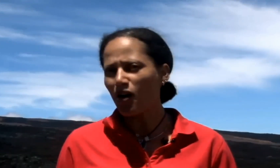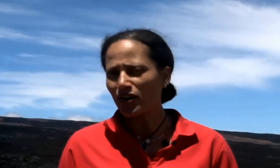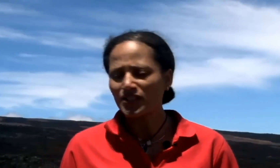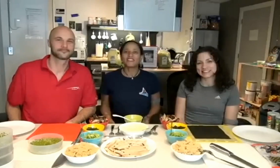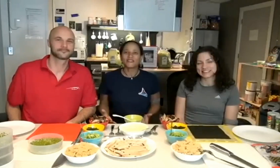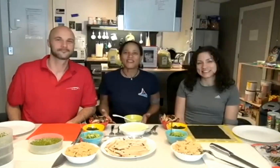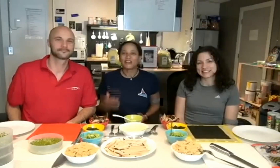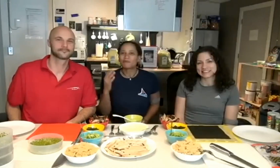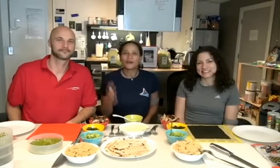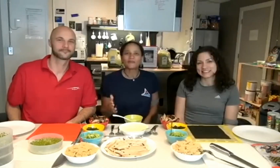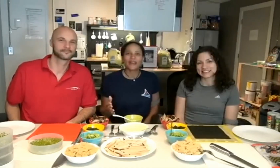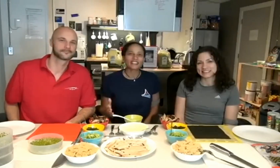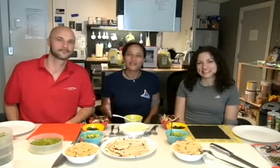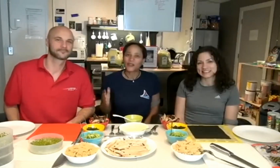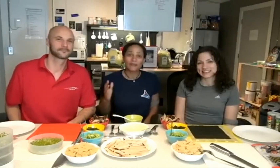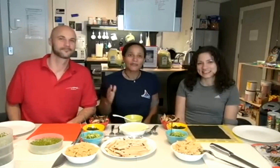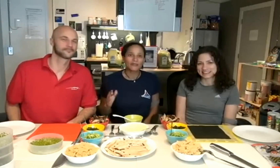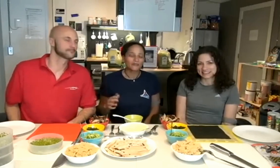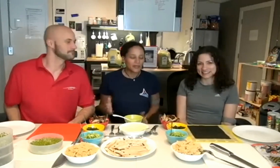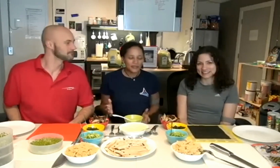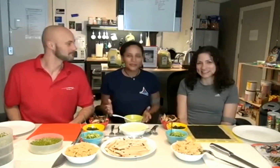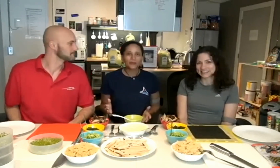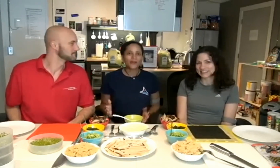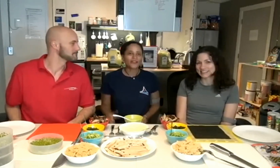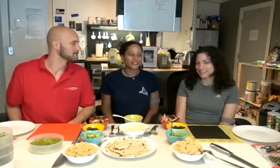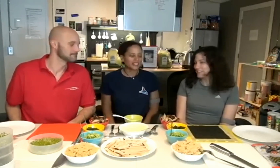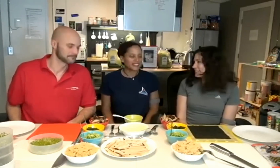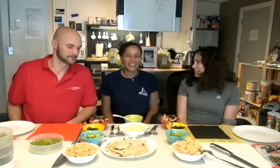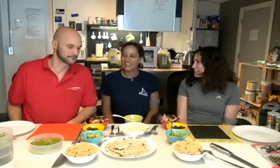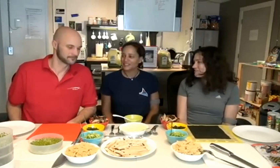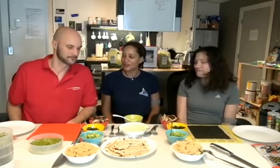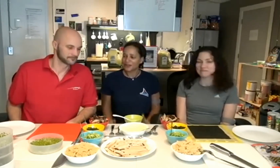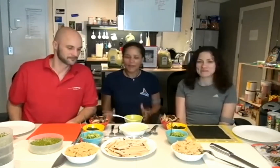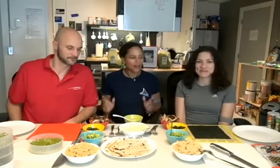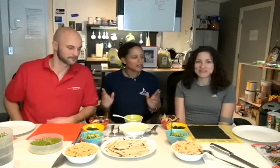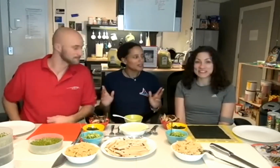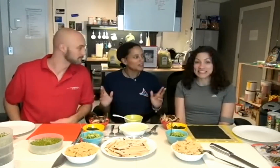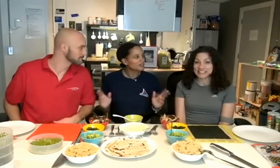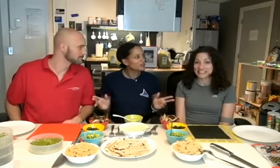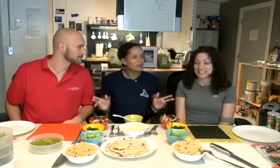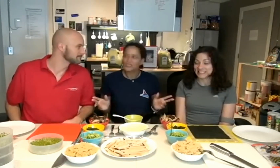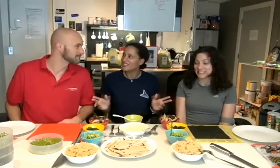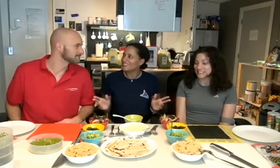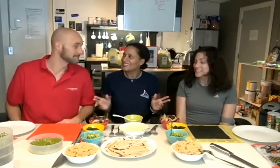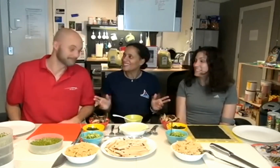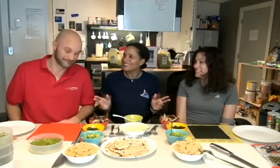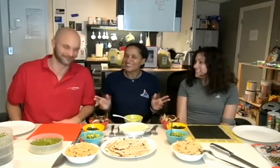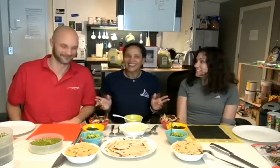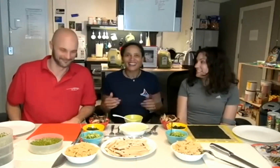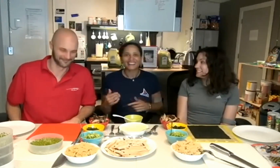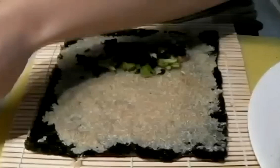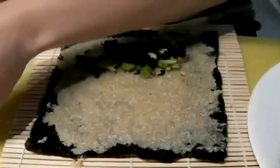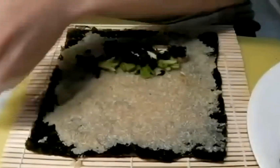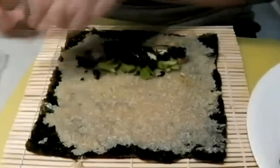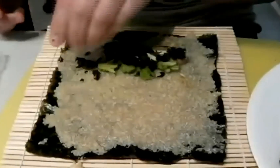Meals for Mars. Hello, and welcome back to another episode of Meals for Mars. Today, it's all about sushi.